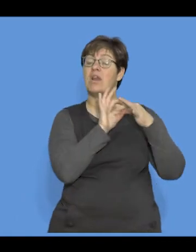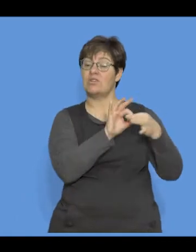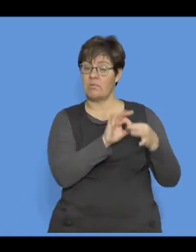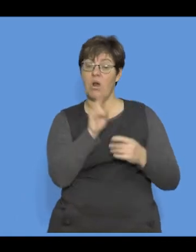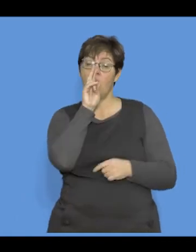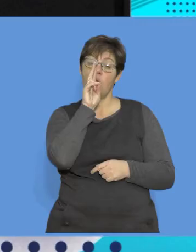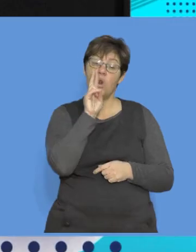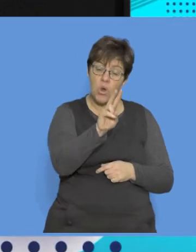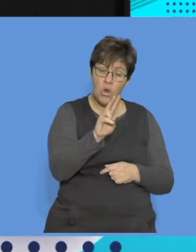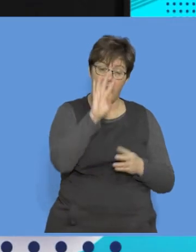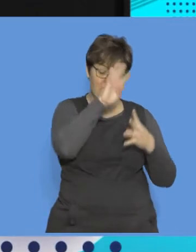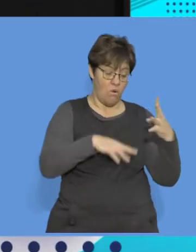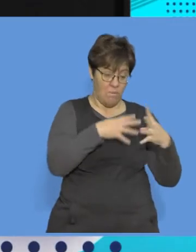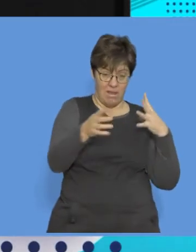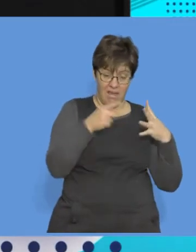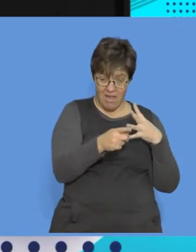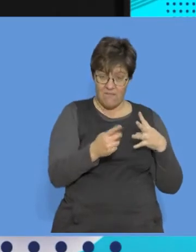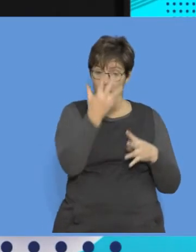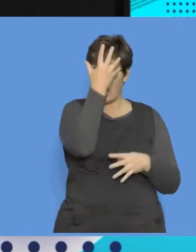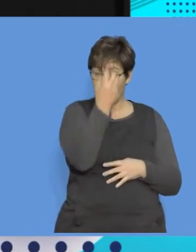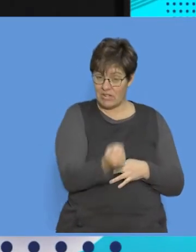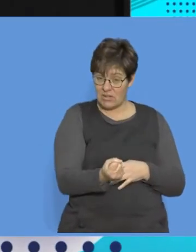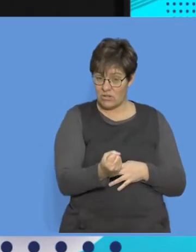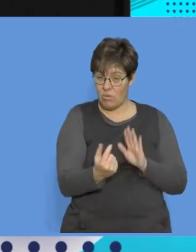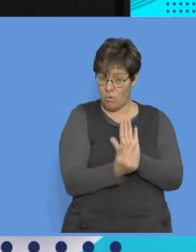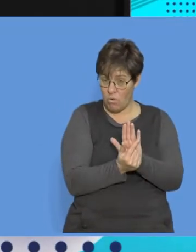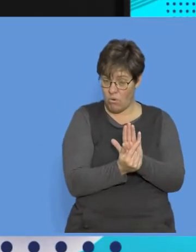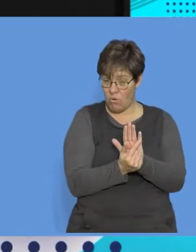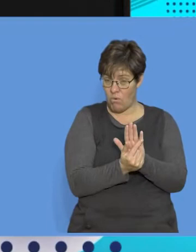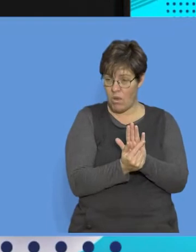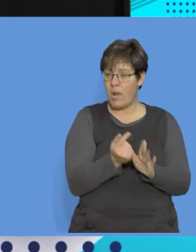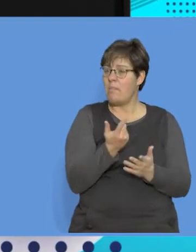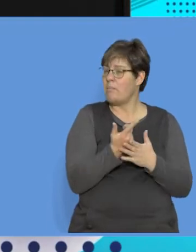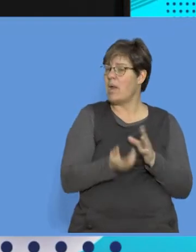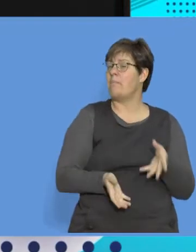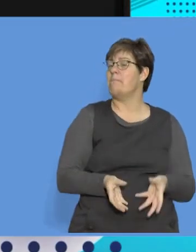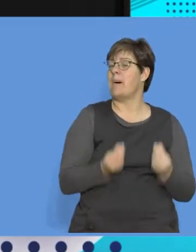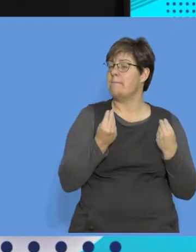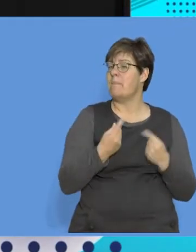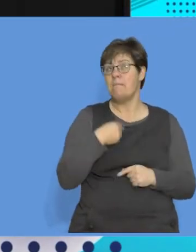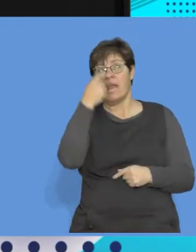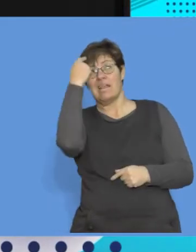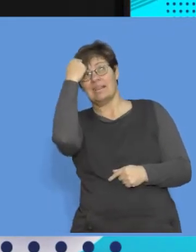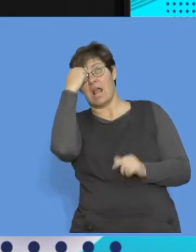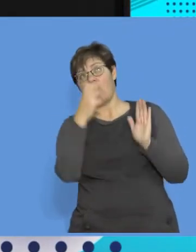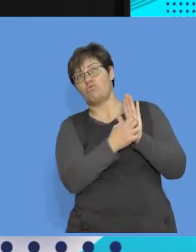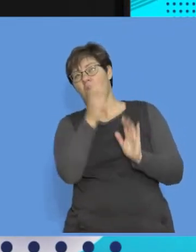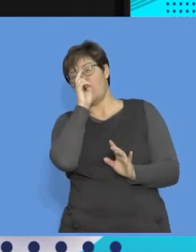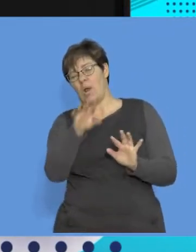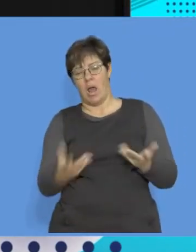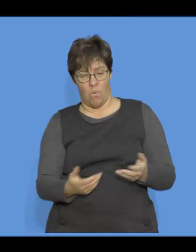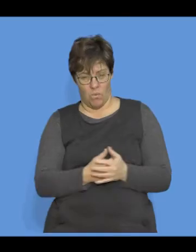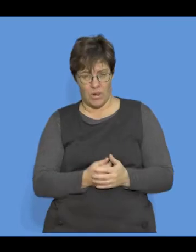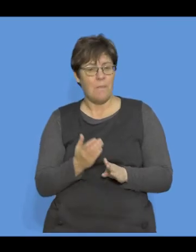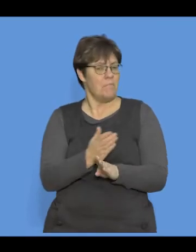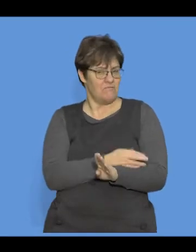the formula for the gravitational law, I can come up with what I think the graph would be before I've even looked at